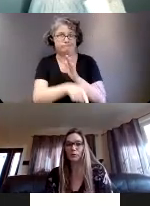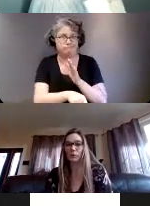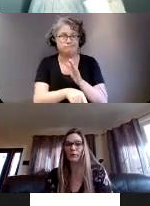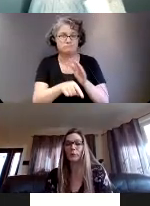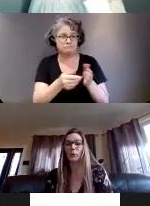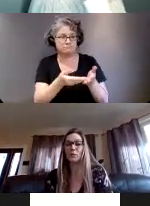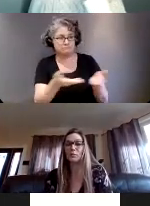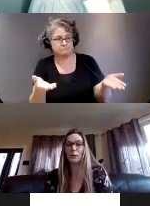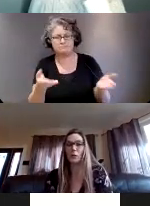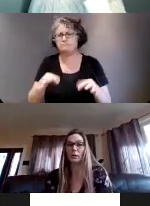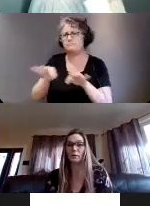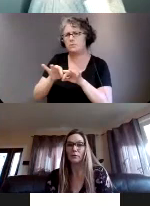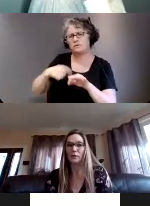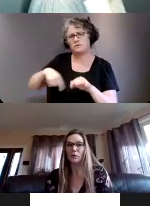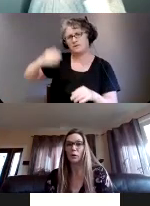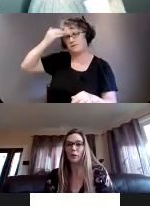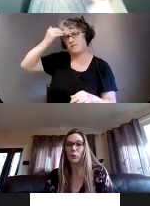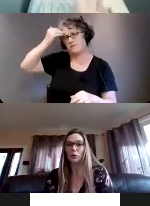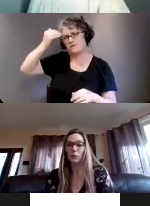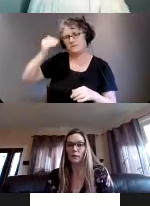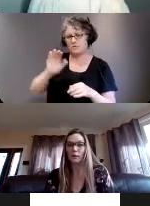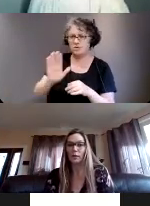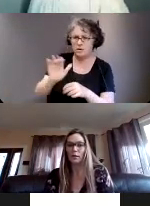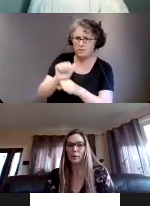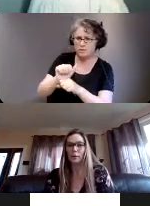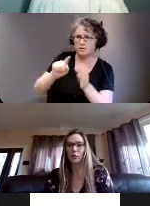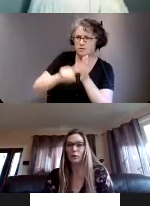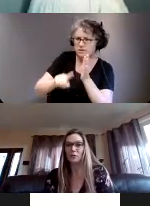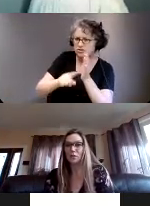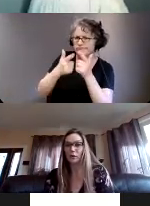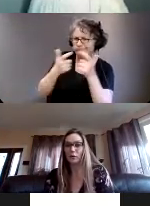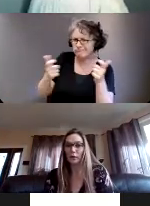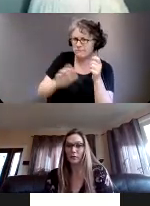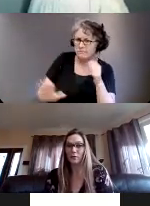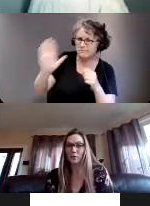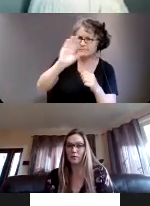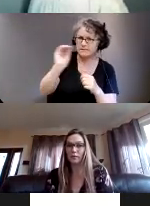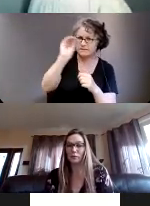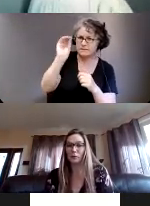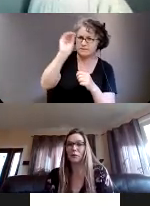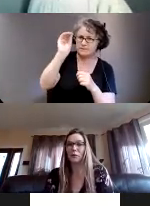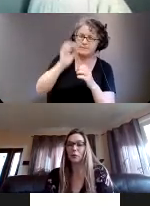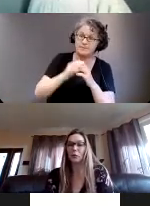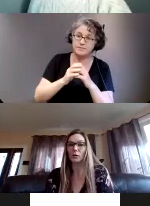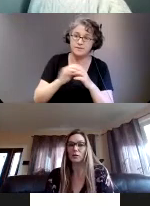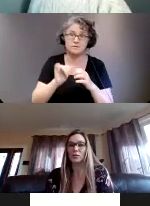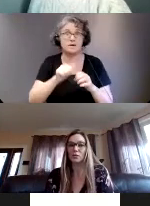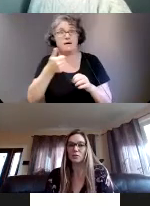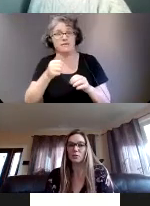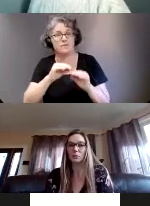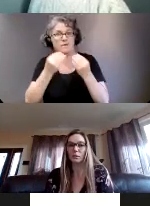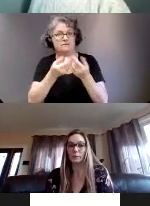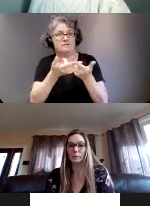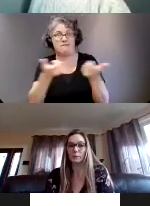for, everyone to be aware of the work that you're doing across Ontario and with other community